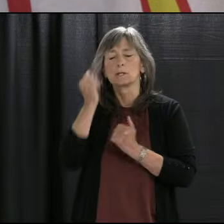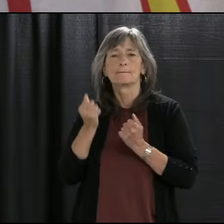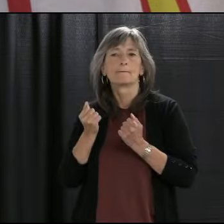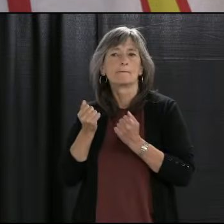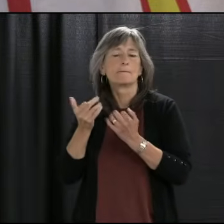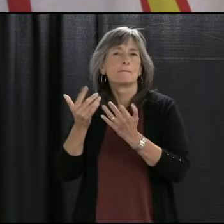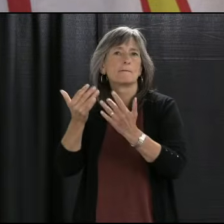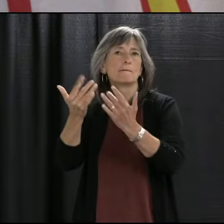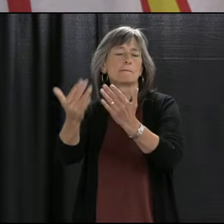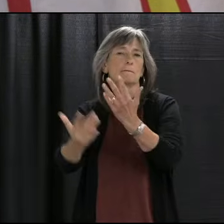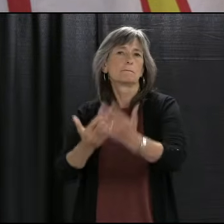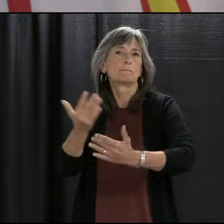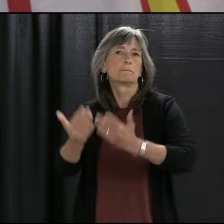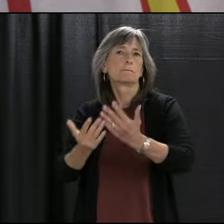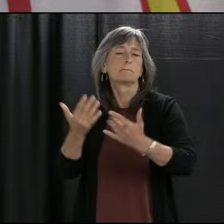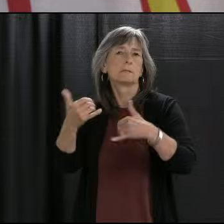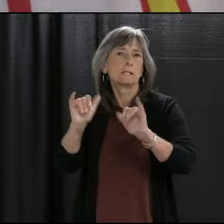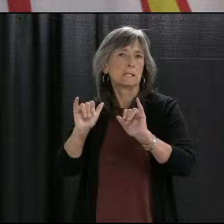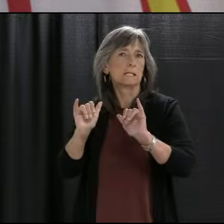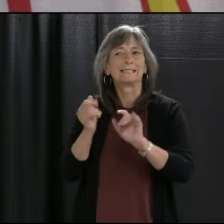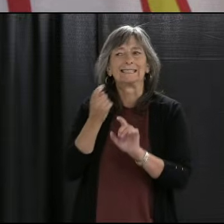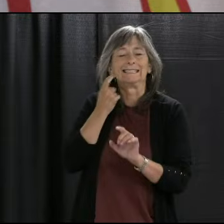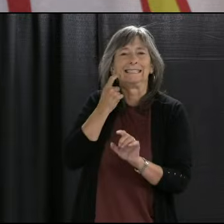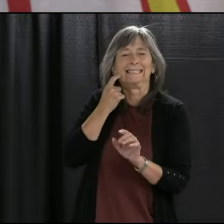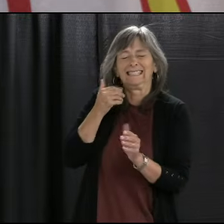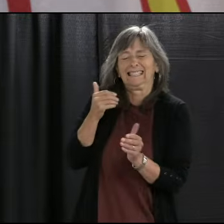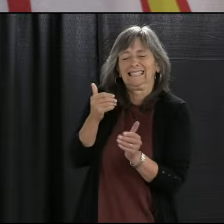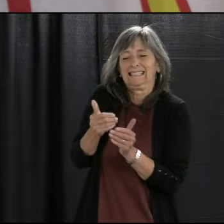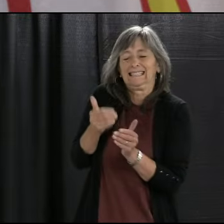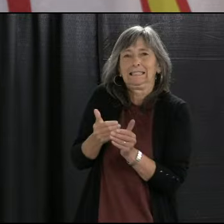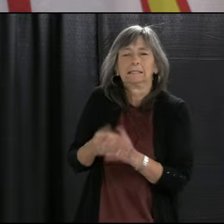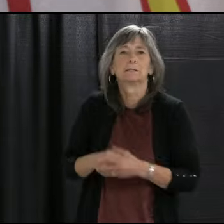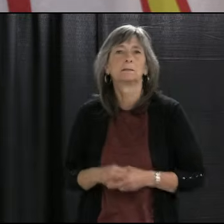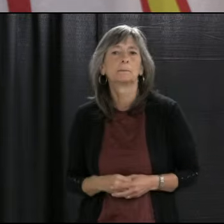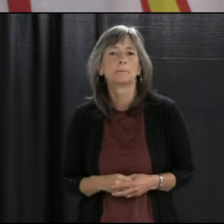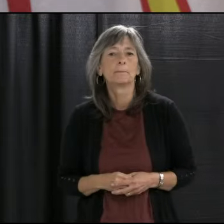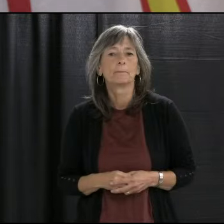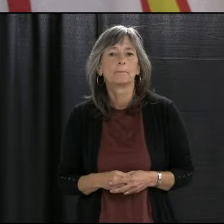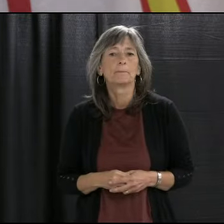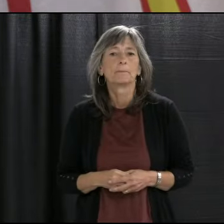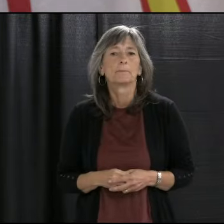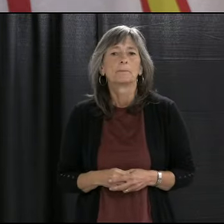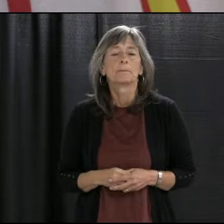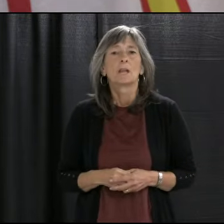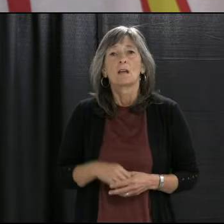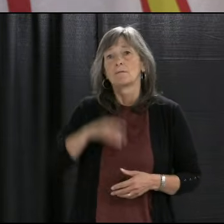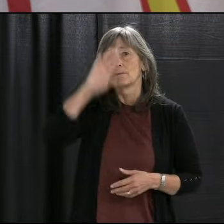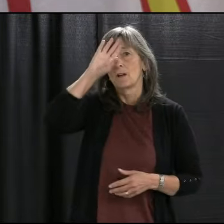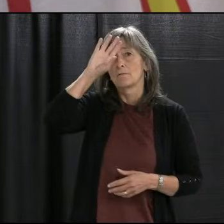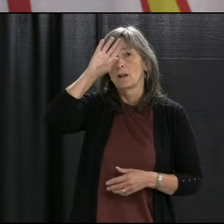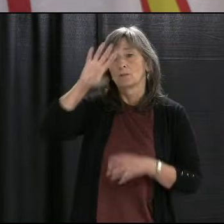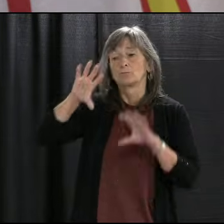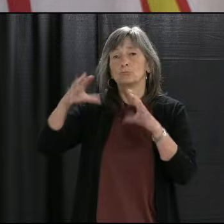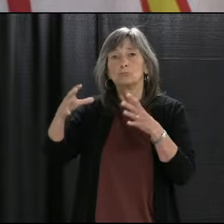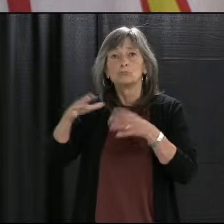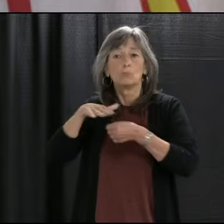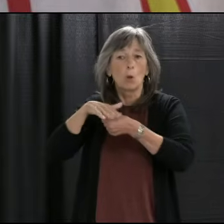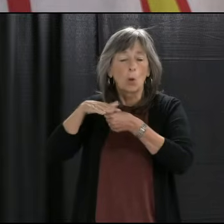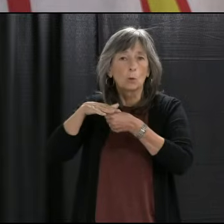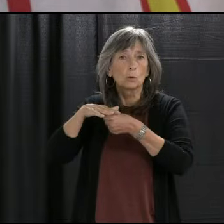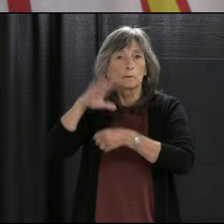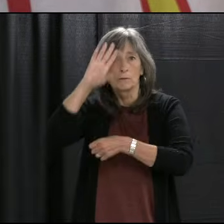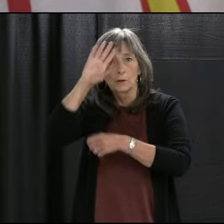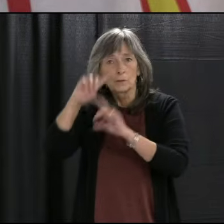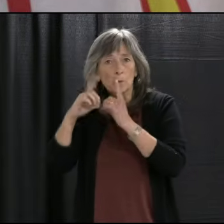wildfires rage in their communities and in their backyards. Our provincial wildlife fighting resources, local fire departments,